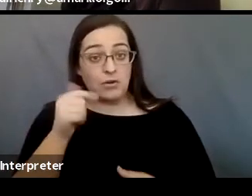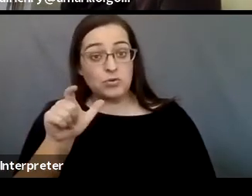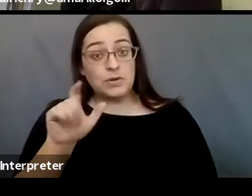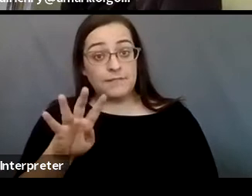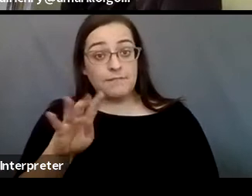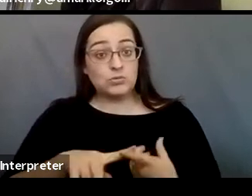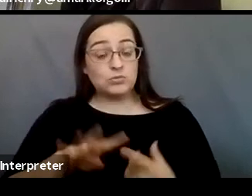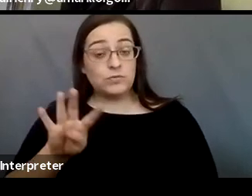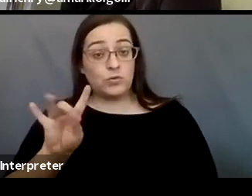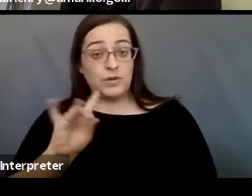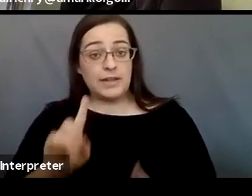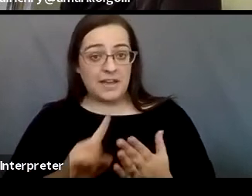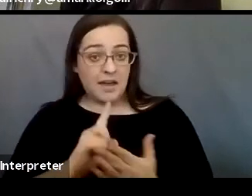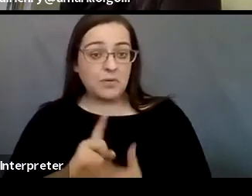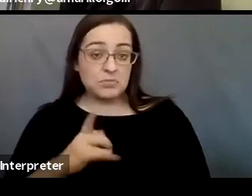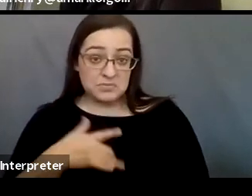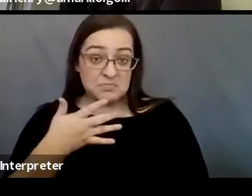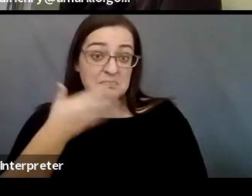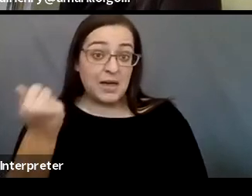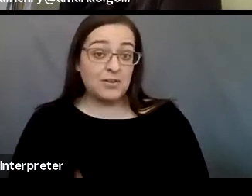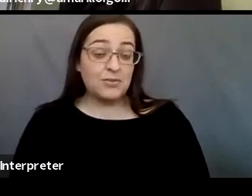infusion.